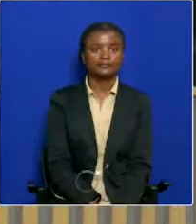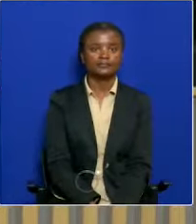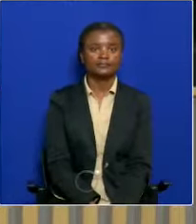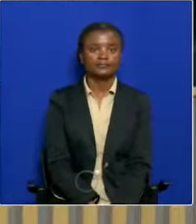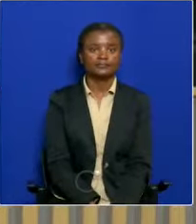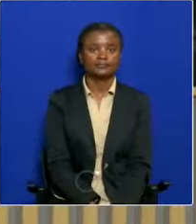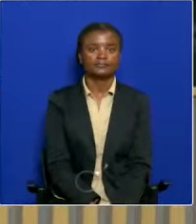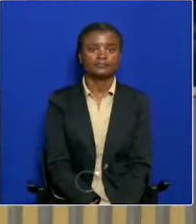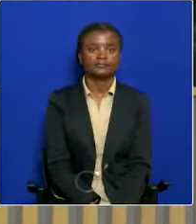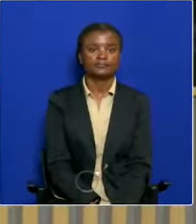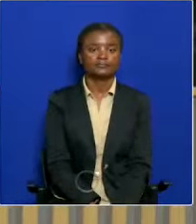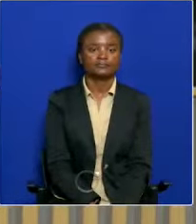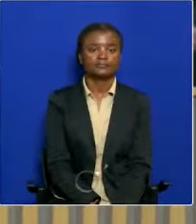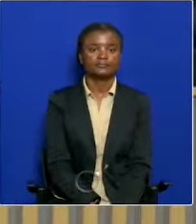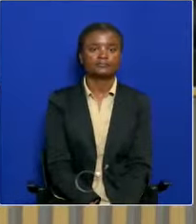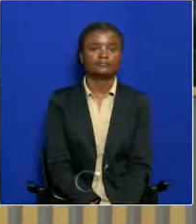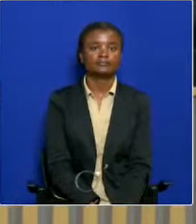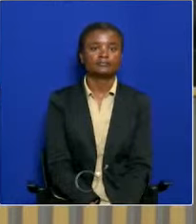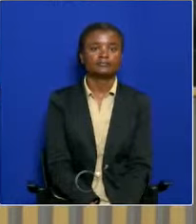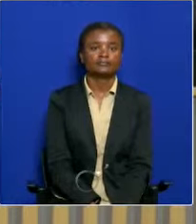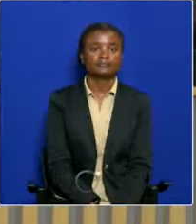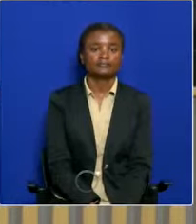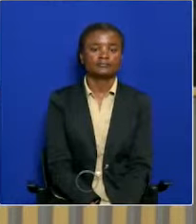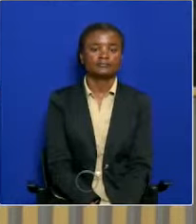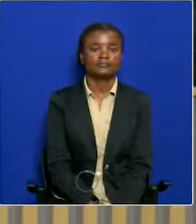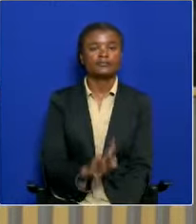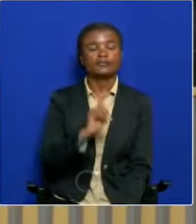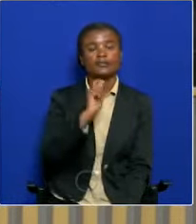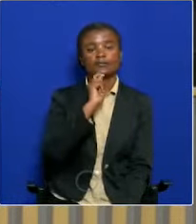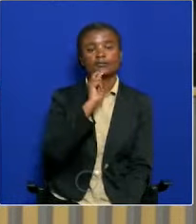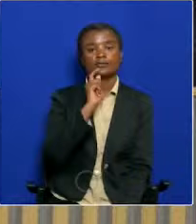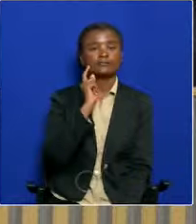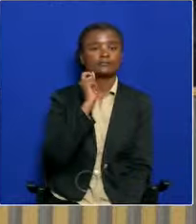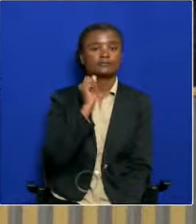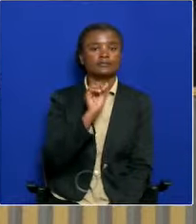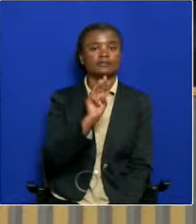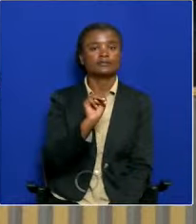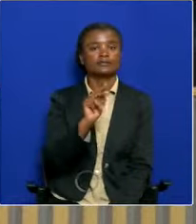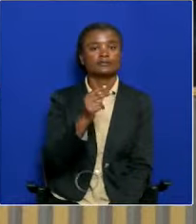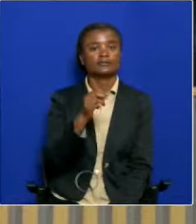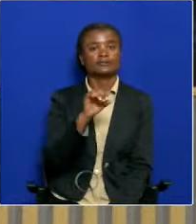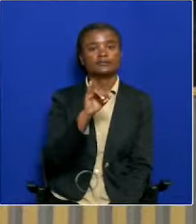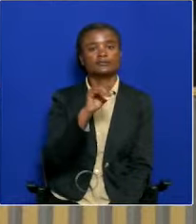Good morning. Good morning, Mr. Mkhize. Thank you.